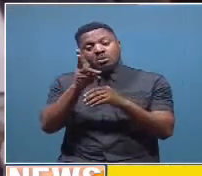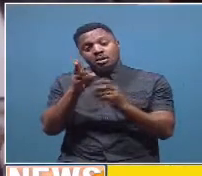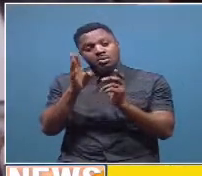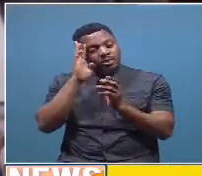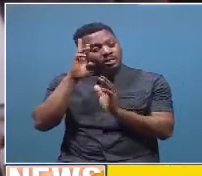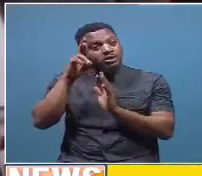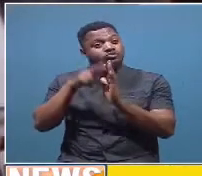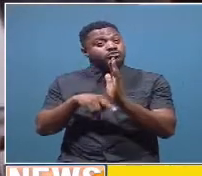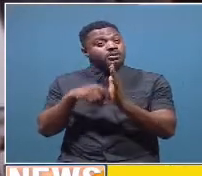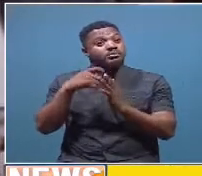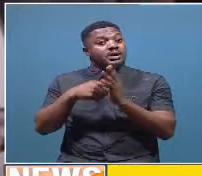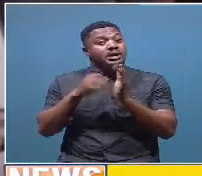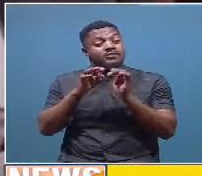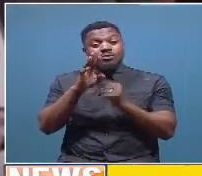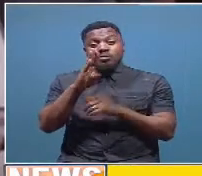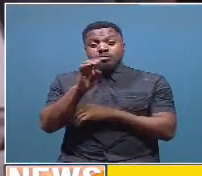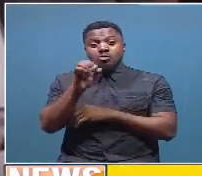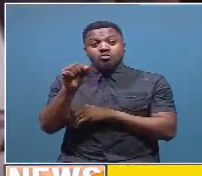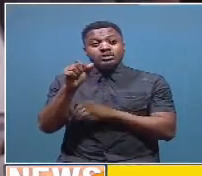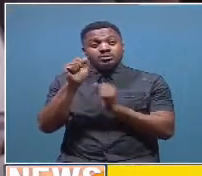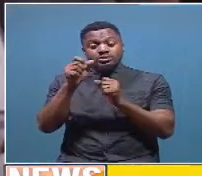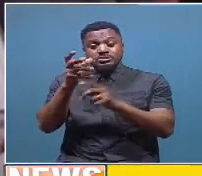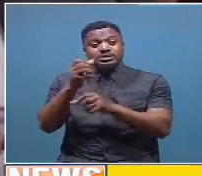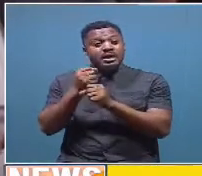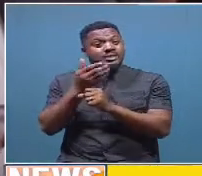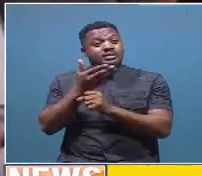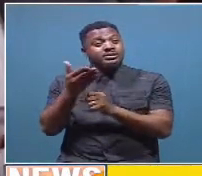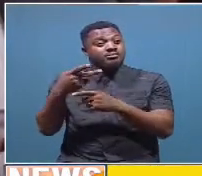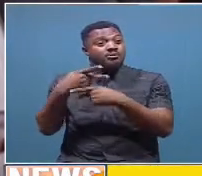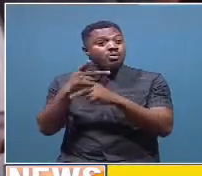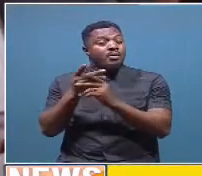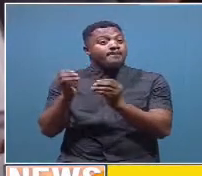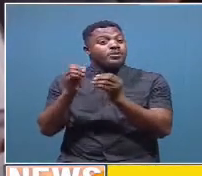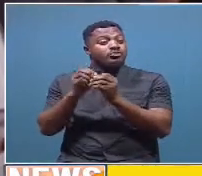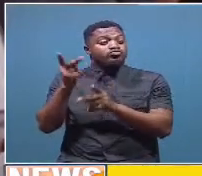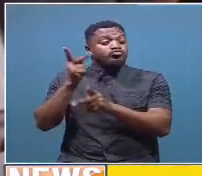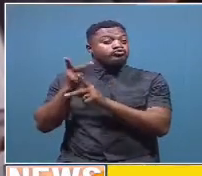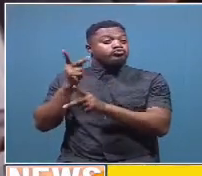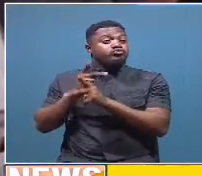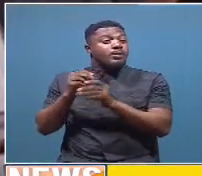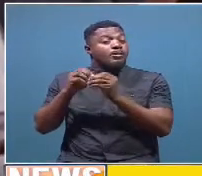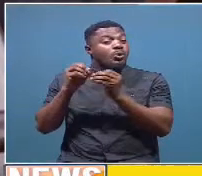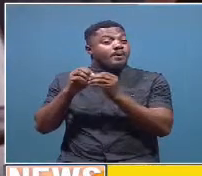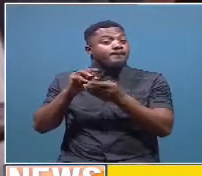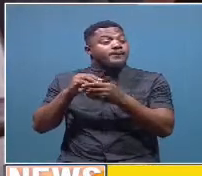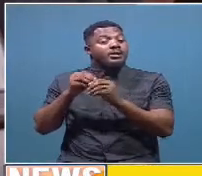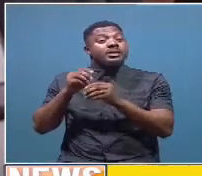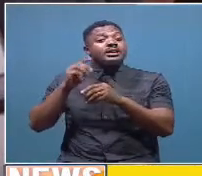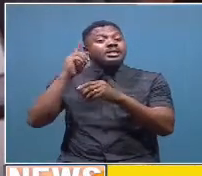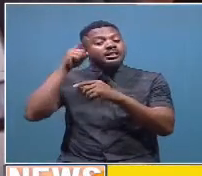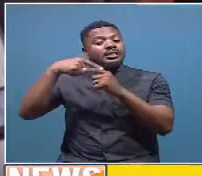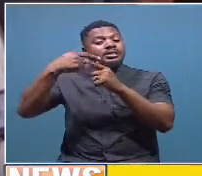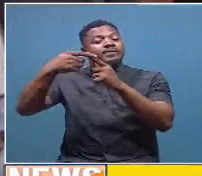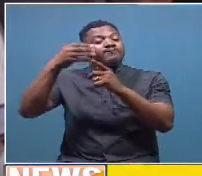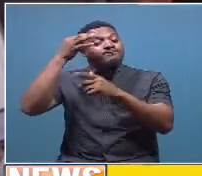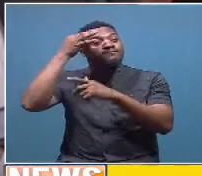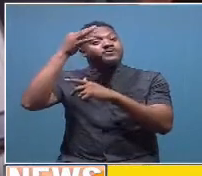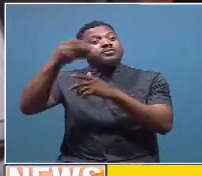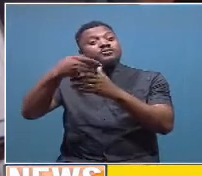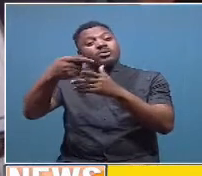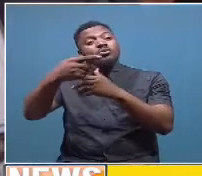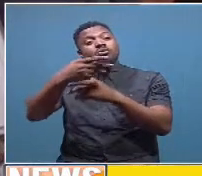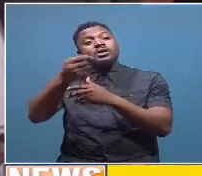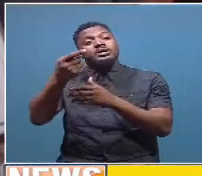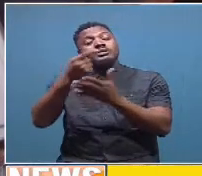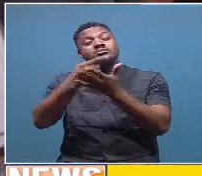will reduce the price. And also if BOSS is able to store enough products. Storing enough product means that even in the next few weeks,